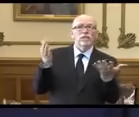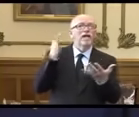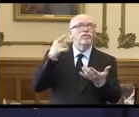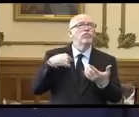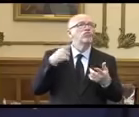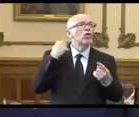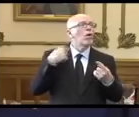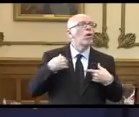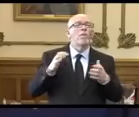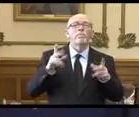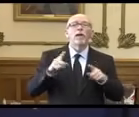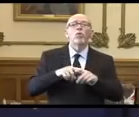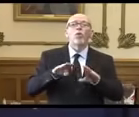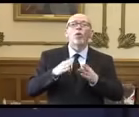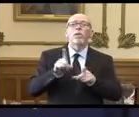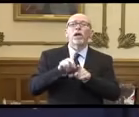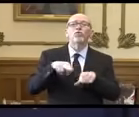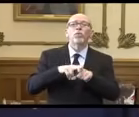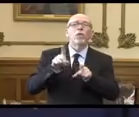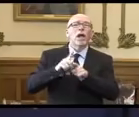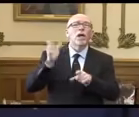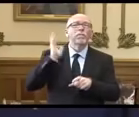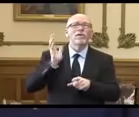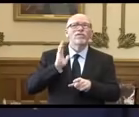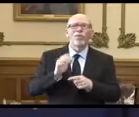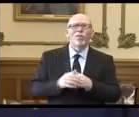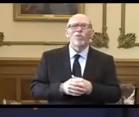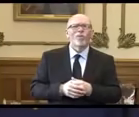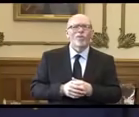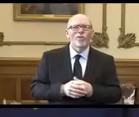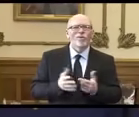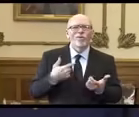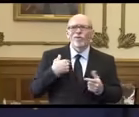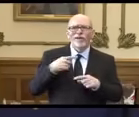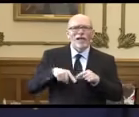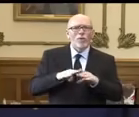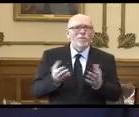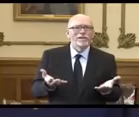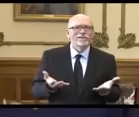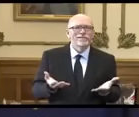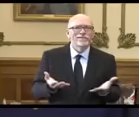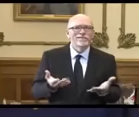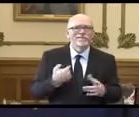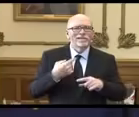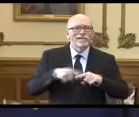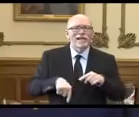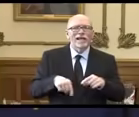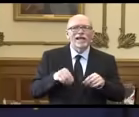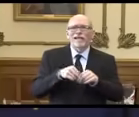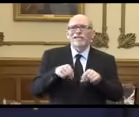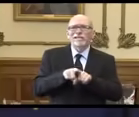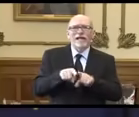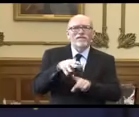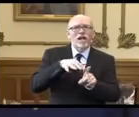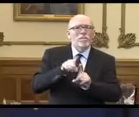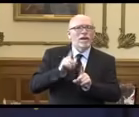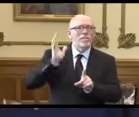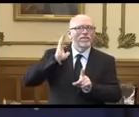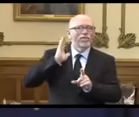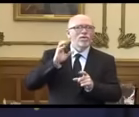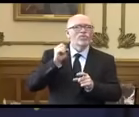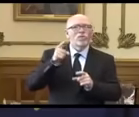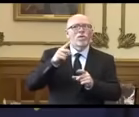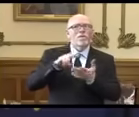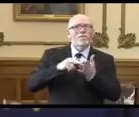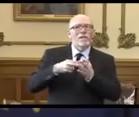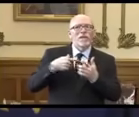that we were just going to go back to the way we used to do business, we just wouldn't be able to open in the environment in which we find ourselves in. So it's incumbent